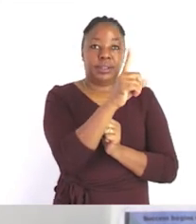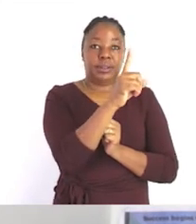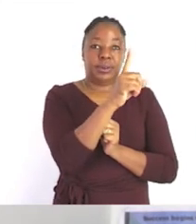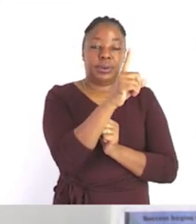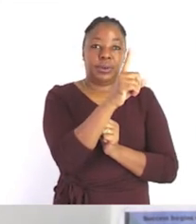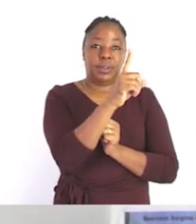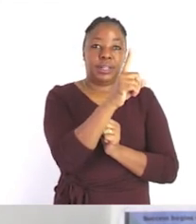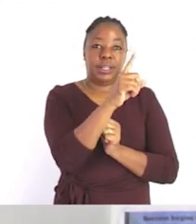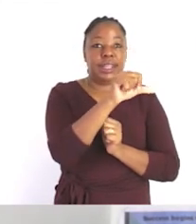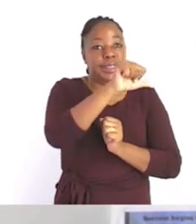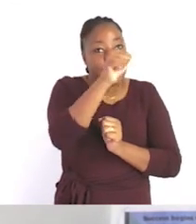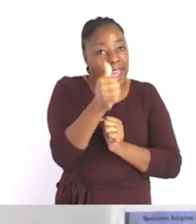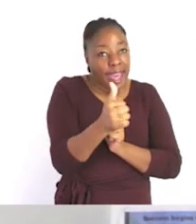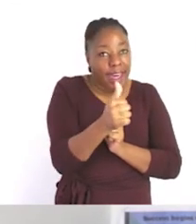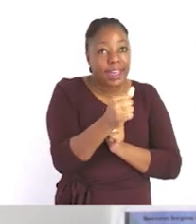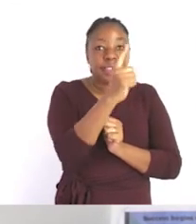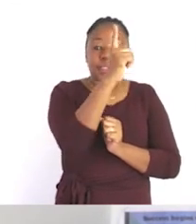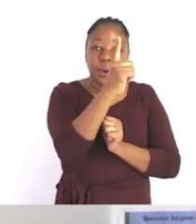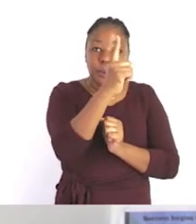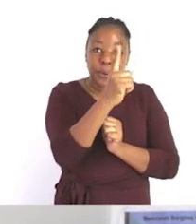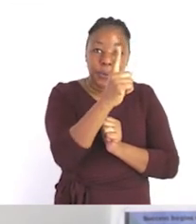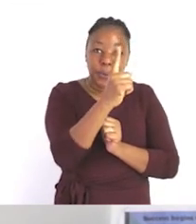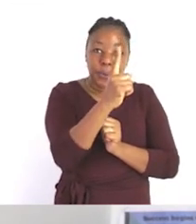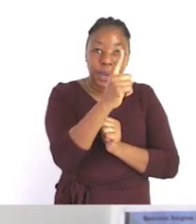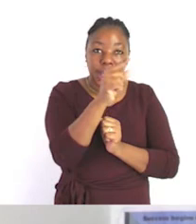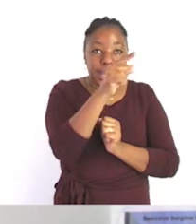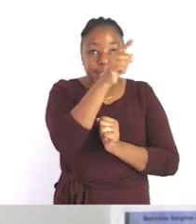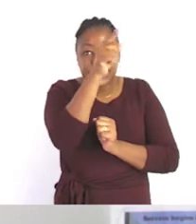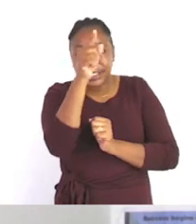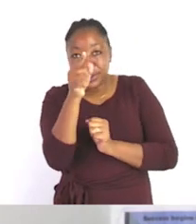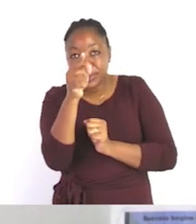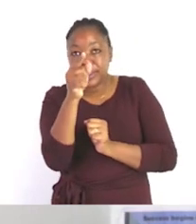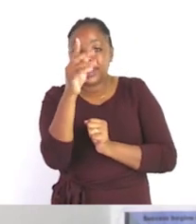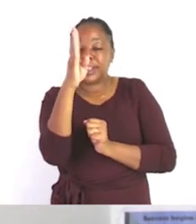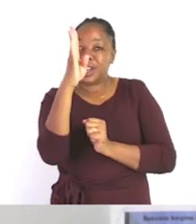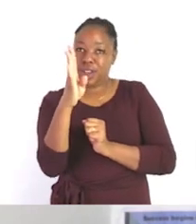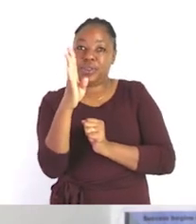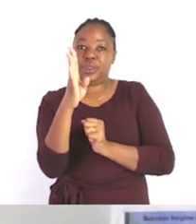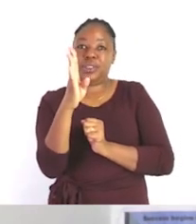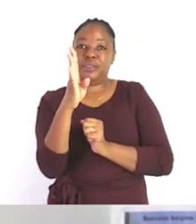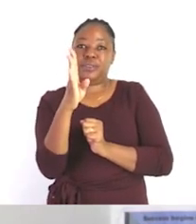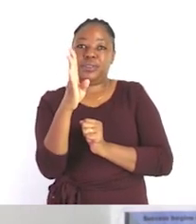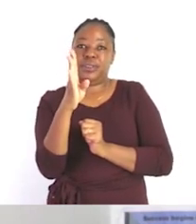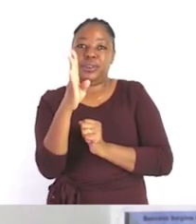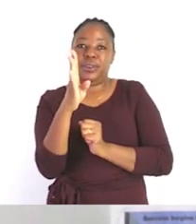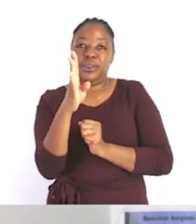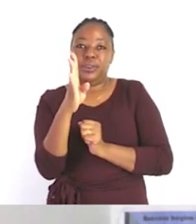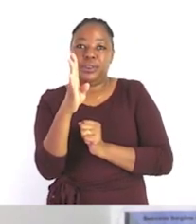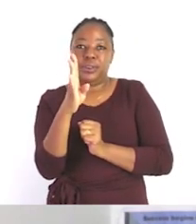1. And then we borrow that 1 that we took from 2 and put